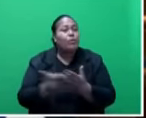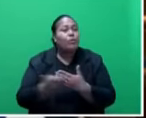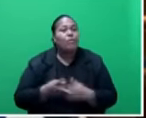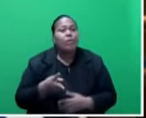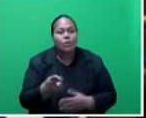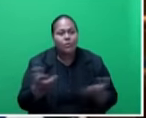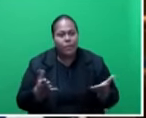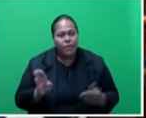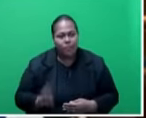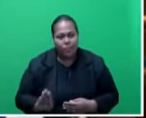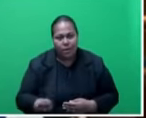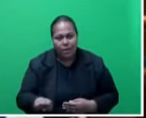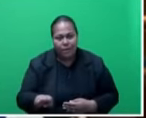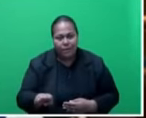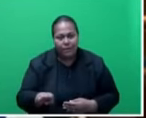in Bua